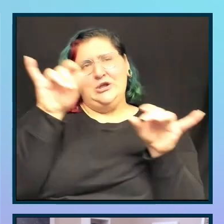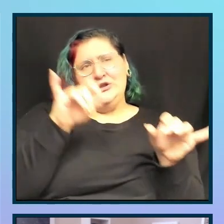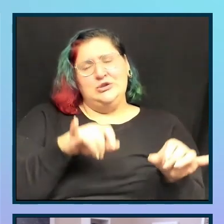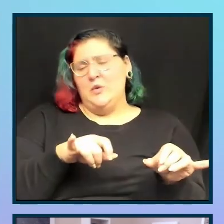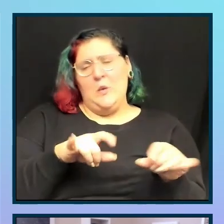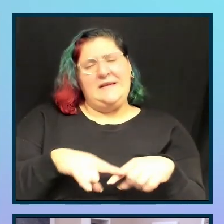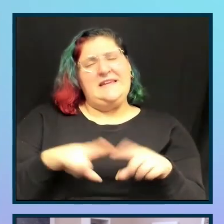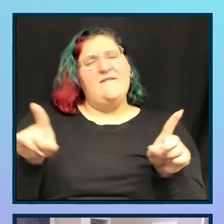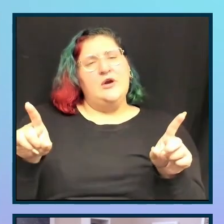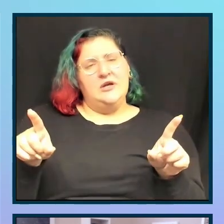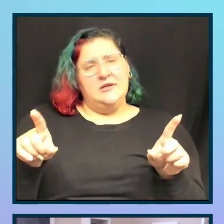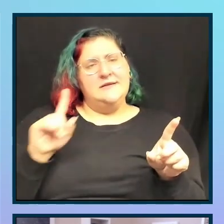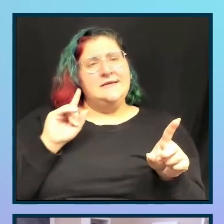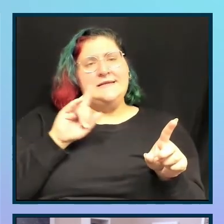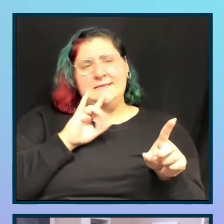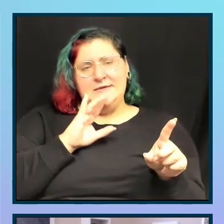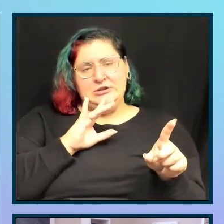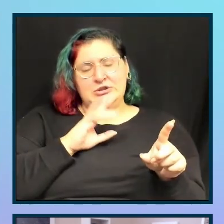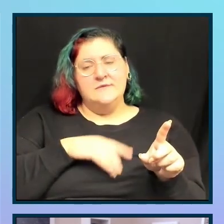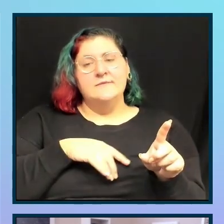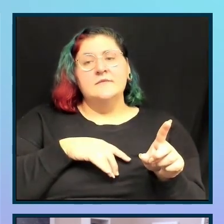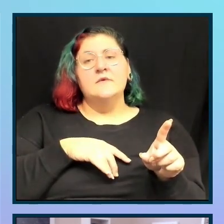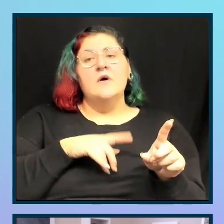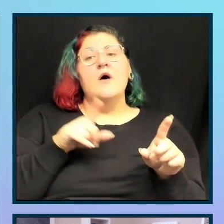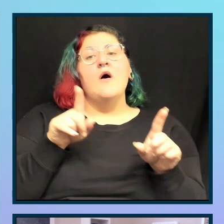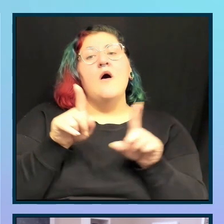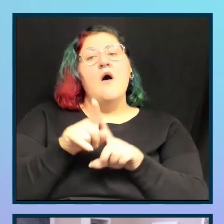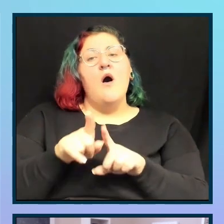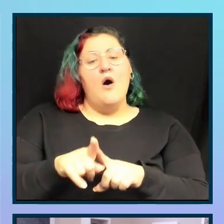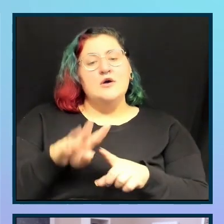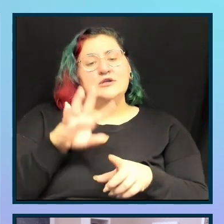for example, the Orbit, Object Recognition for Blind